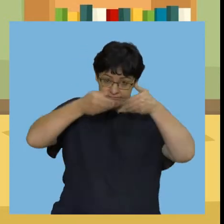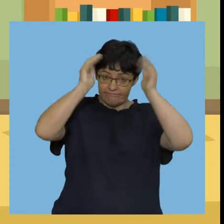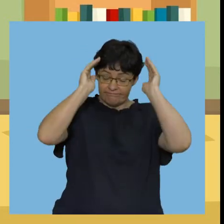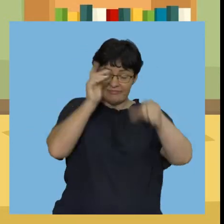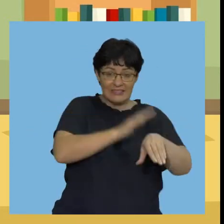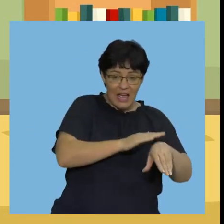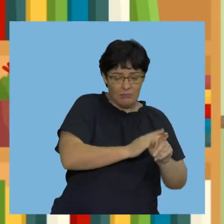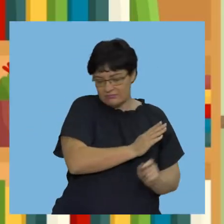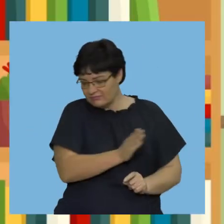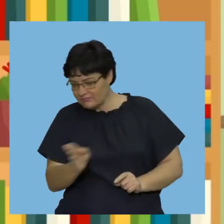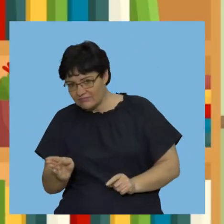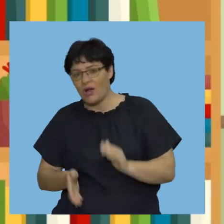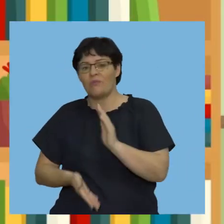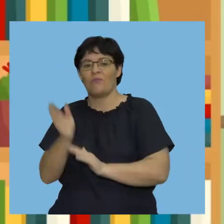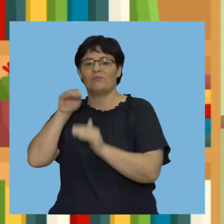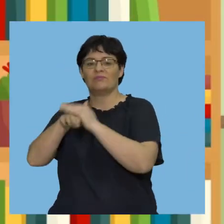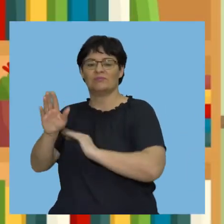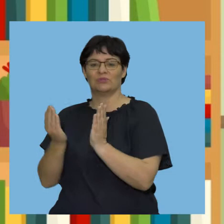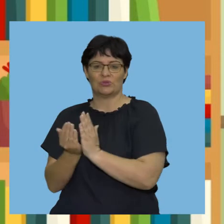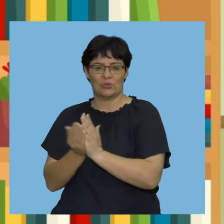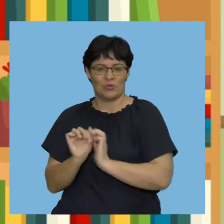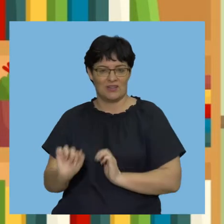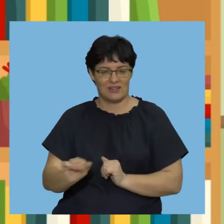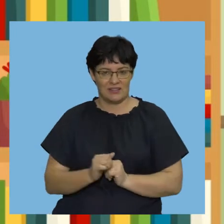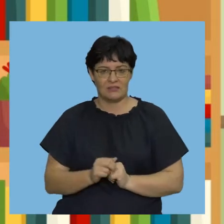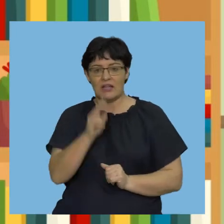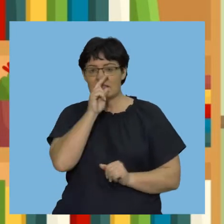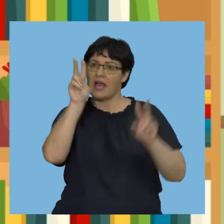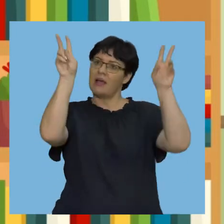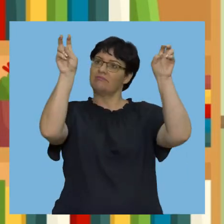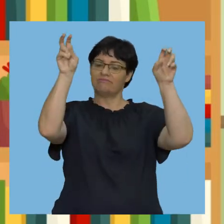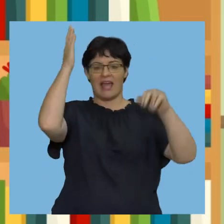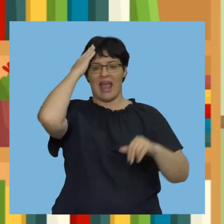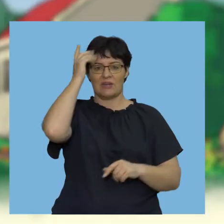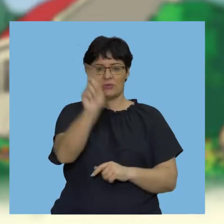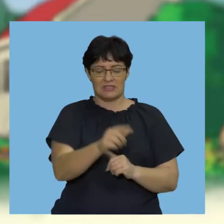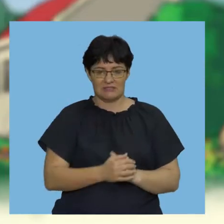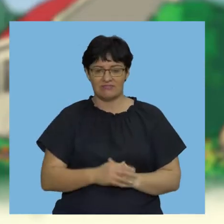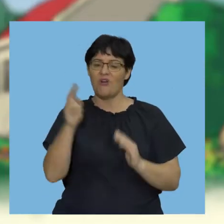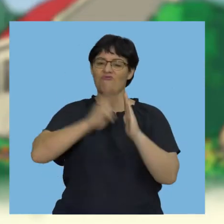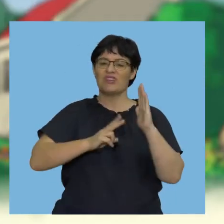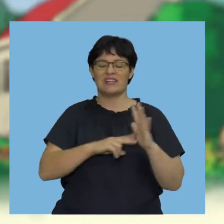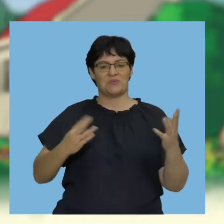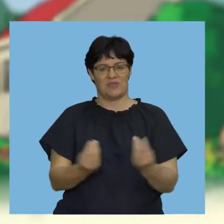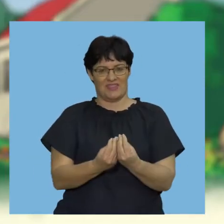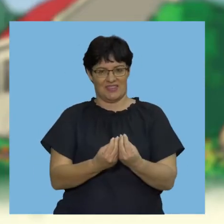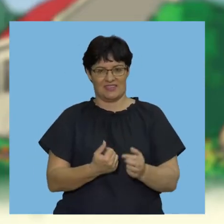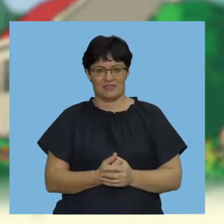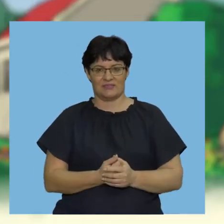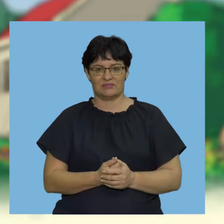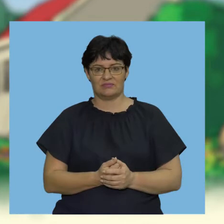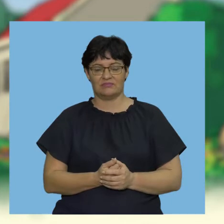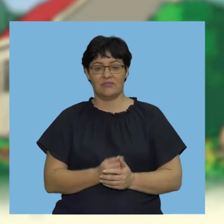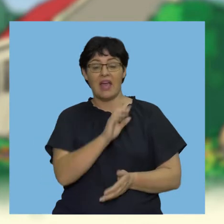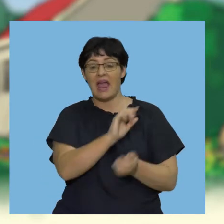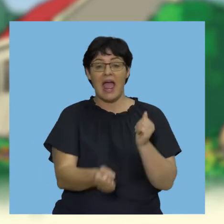up to when she got to school. Look at the heading of the story. Let's read it together.